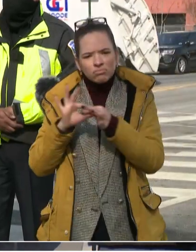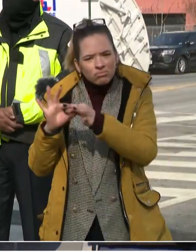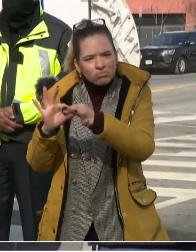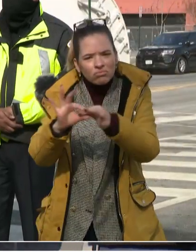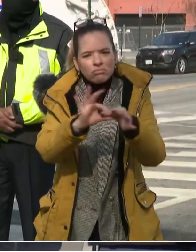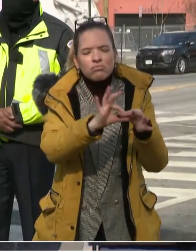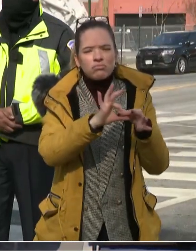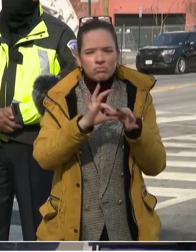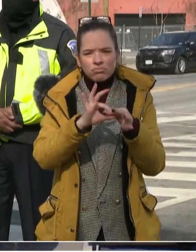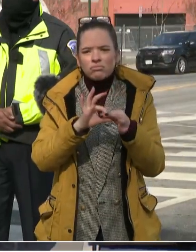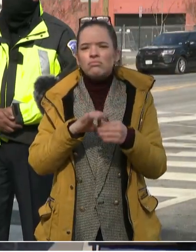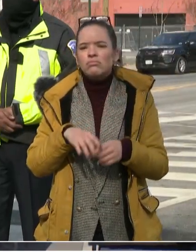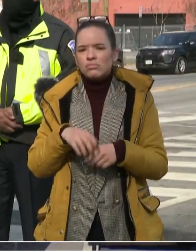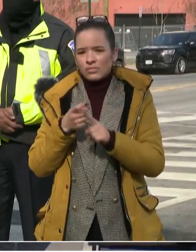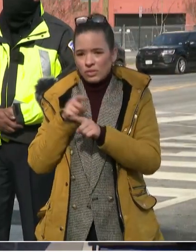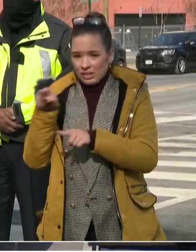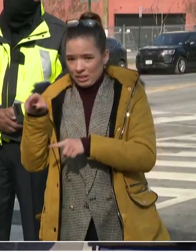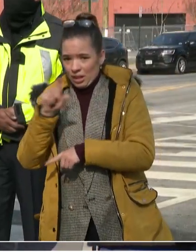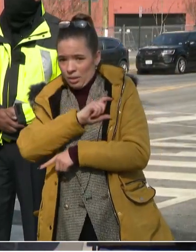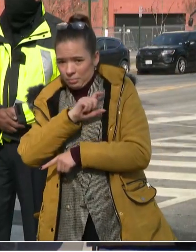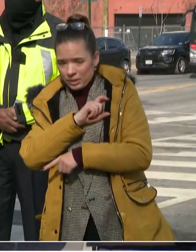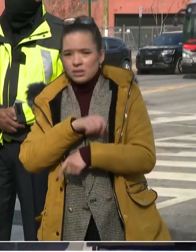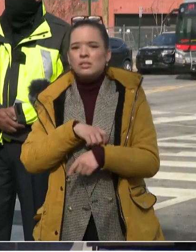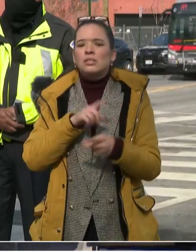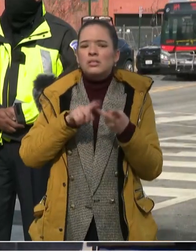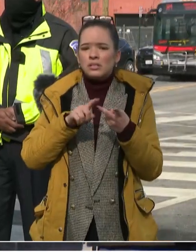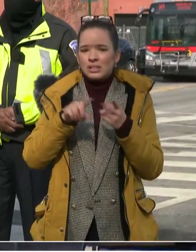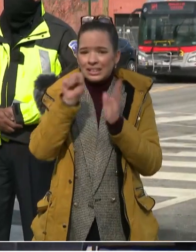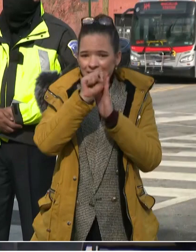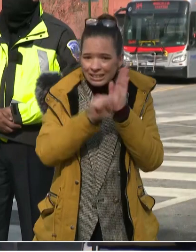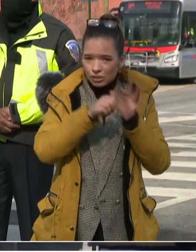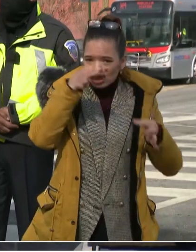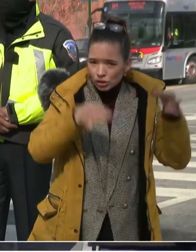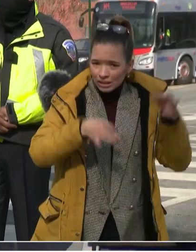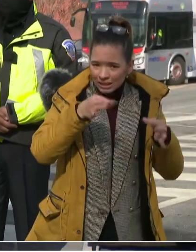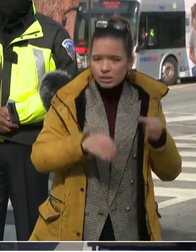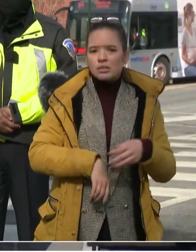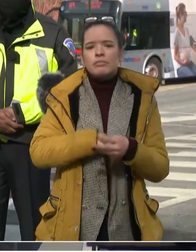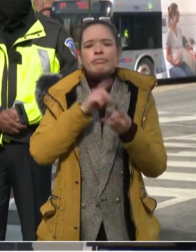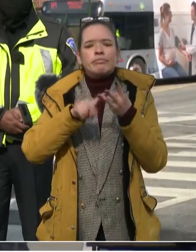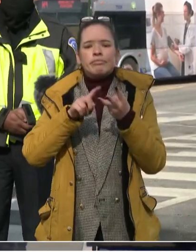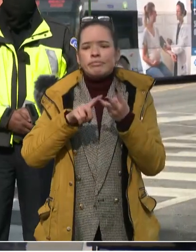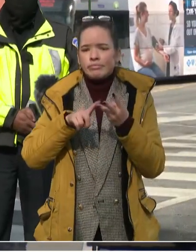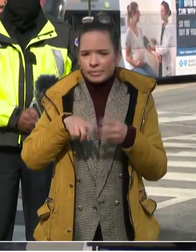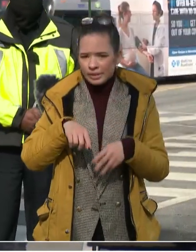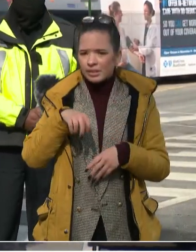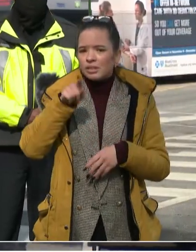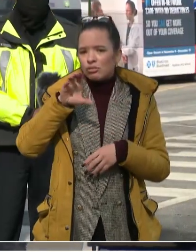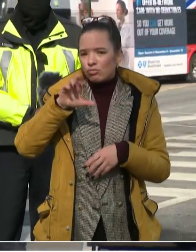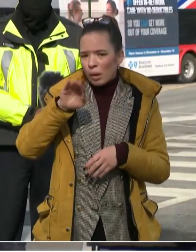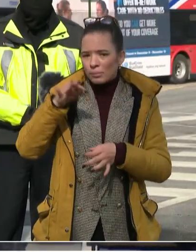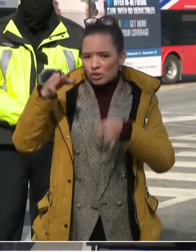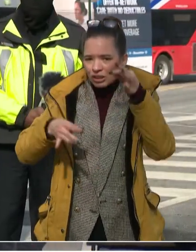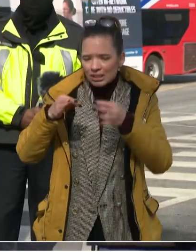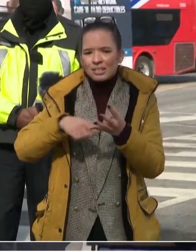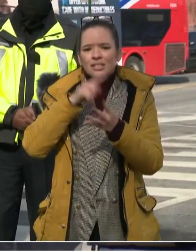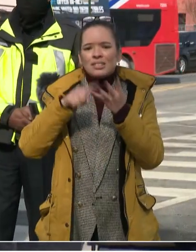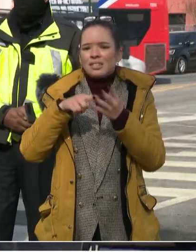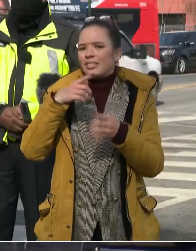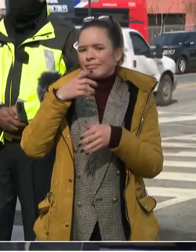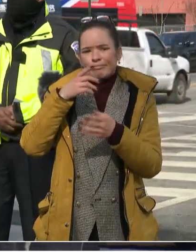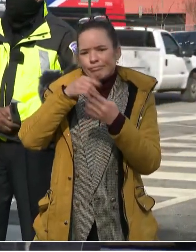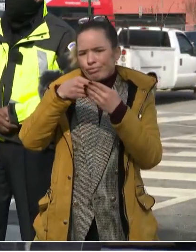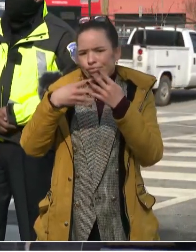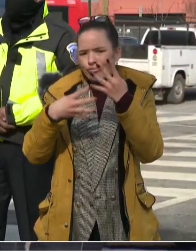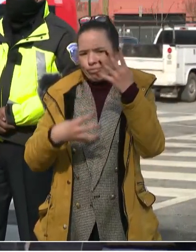from policing to the state attorneys and district attorneys, to commissioners, to judges, to